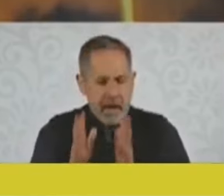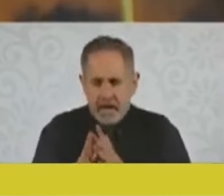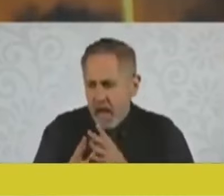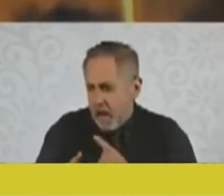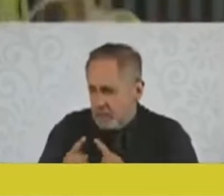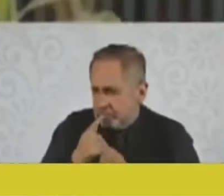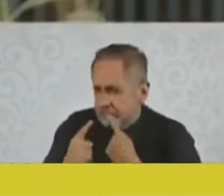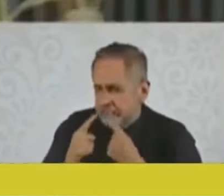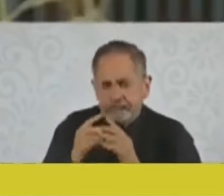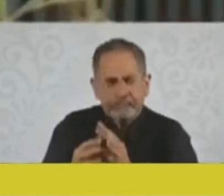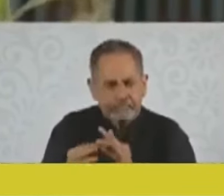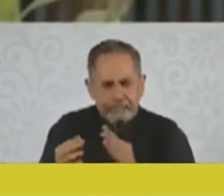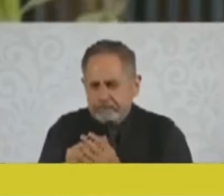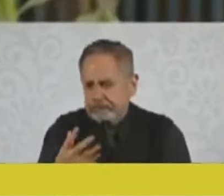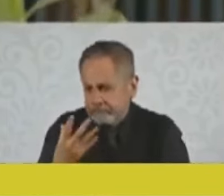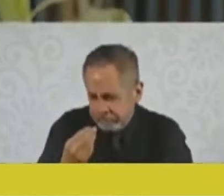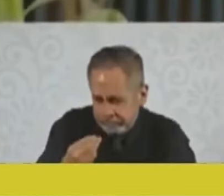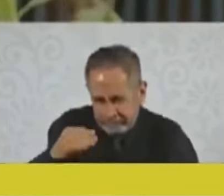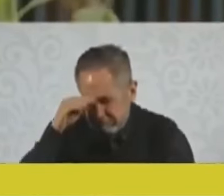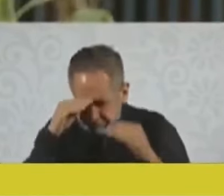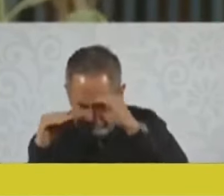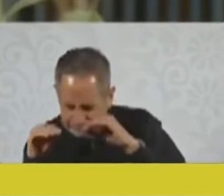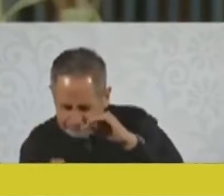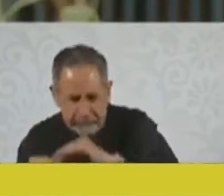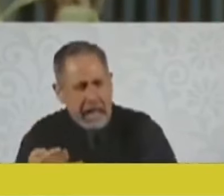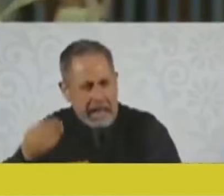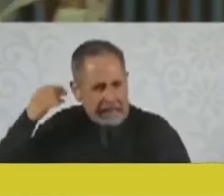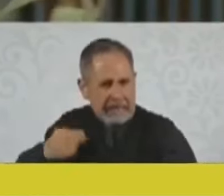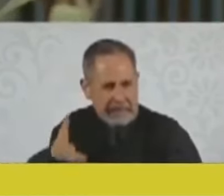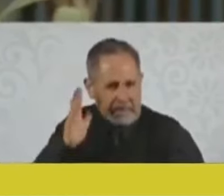that is already being developed